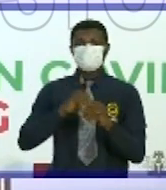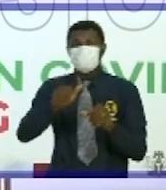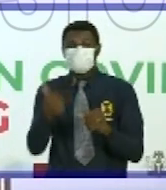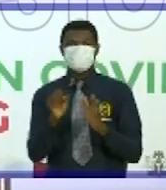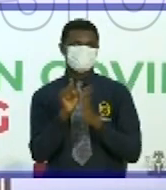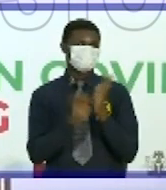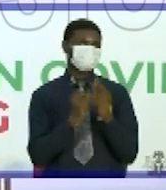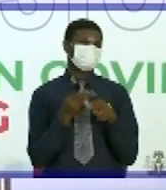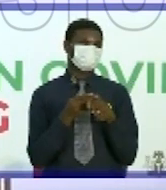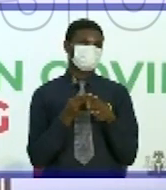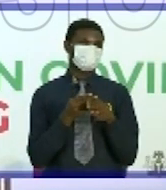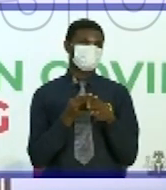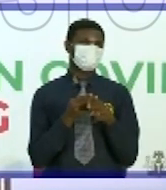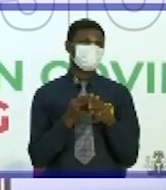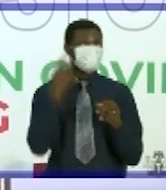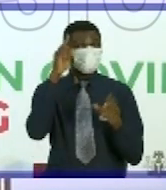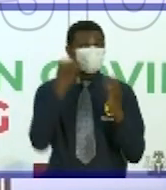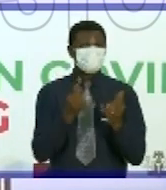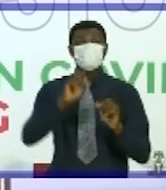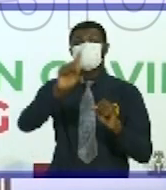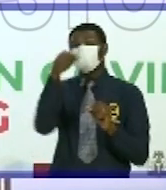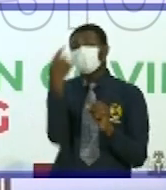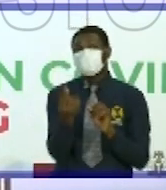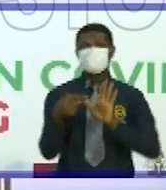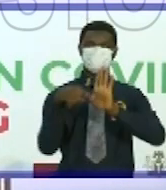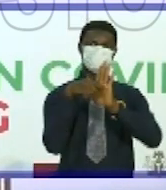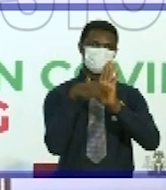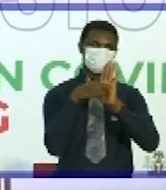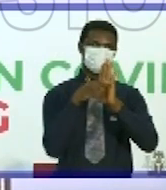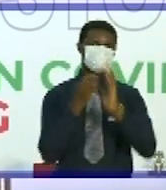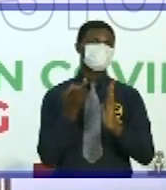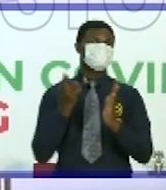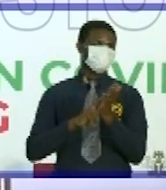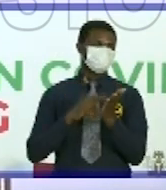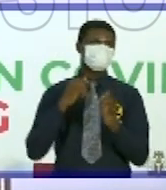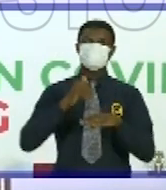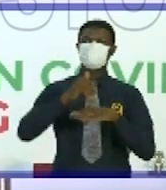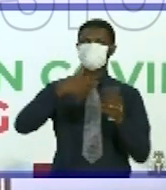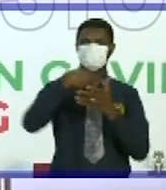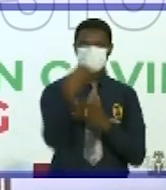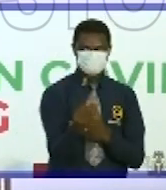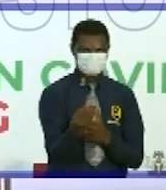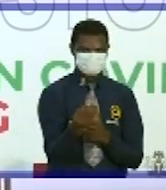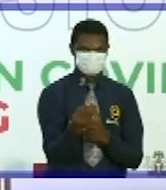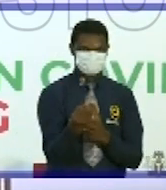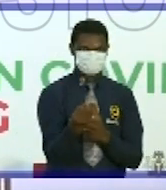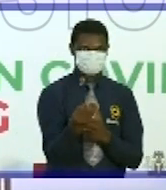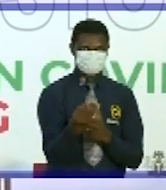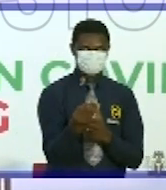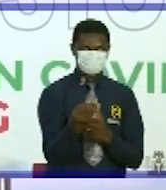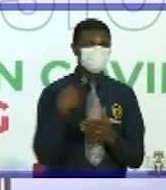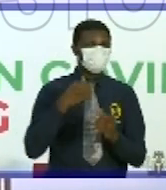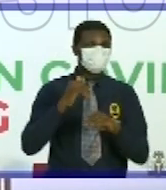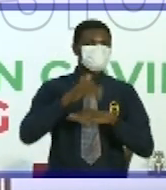But for now, it's only negative results that we're sending out. We communicate only negative results through the